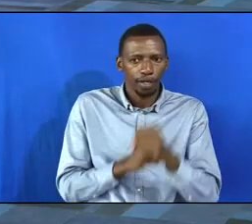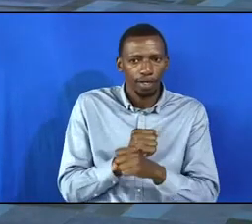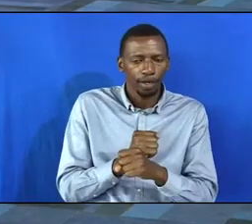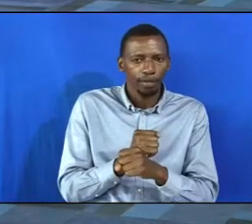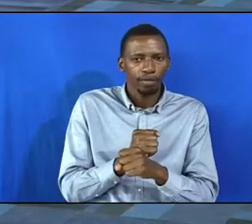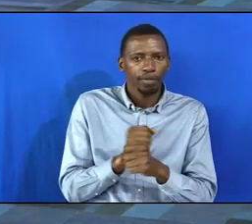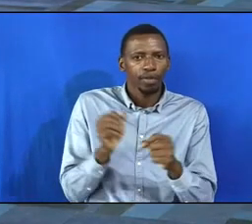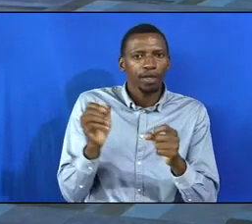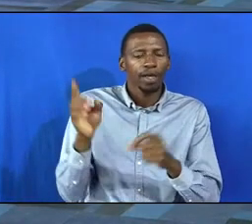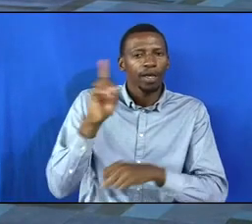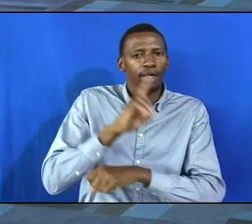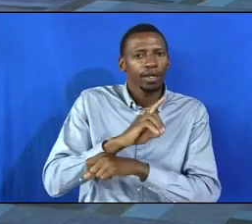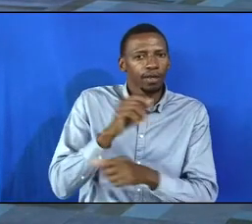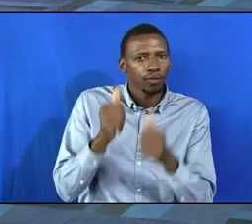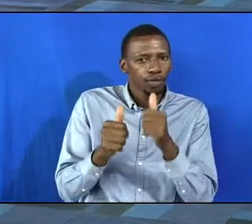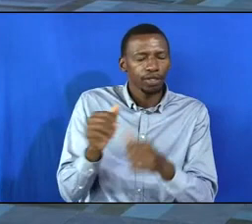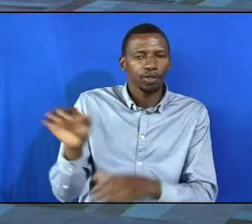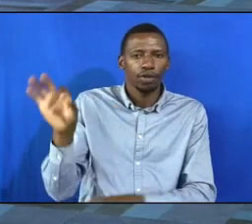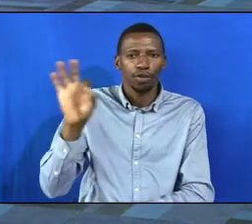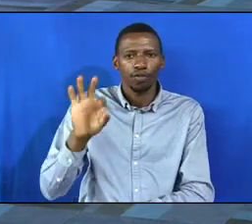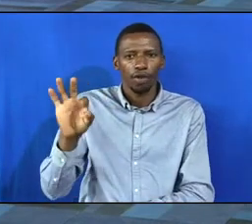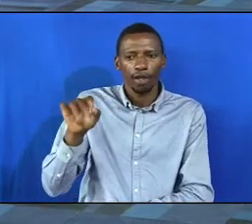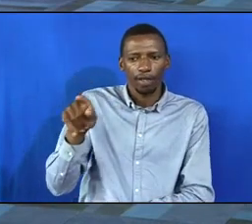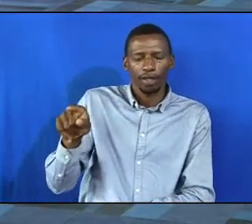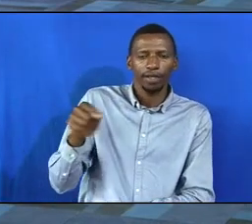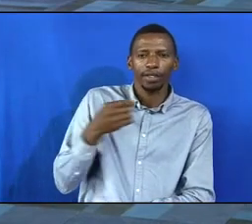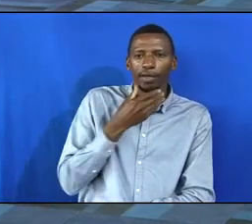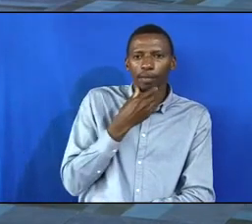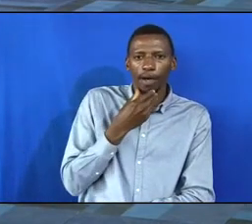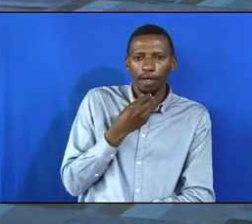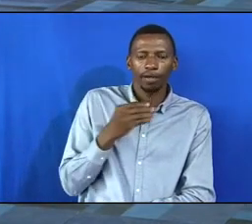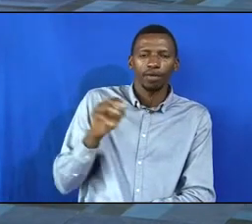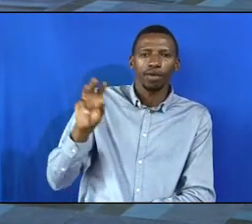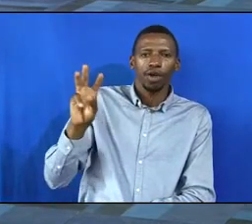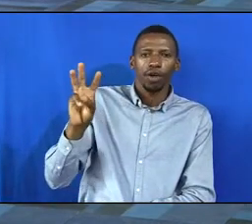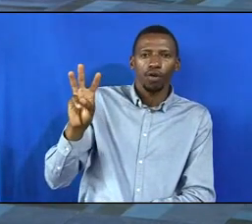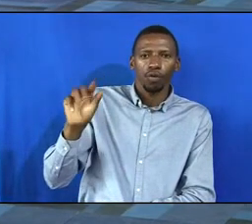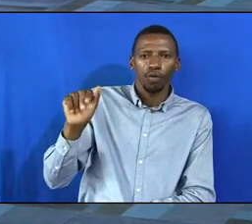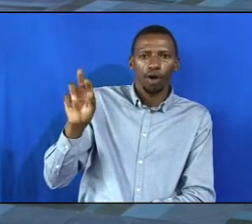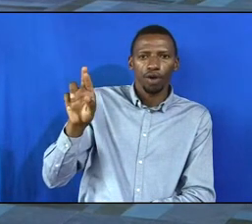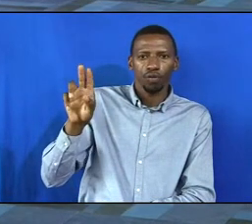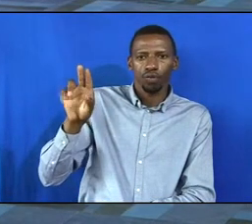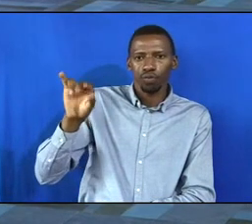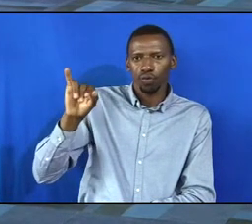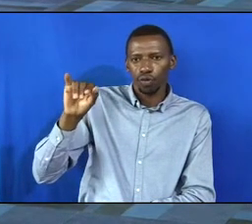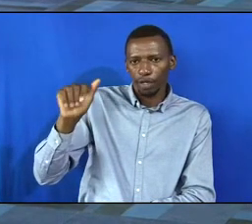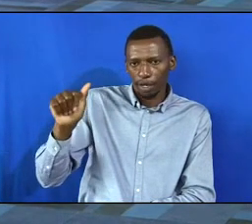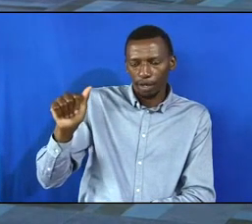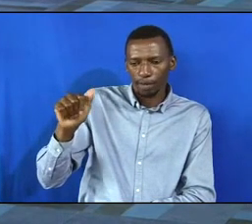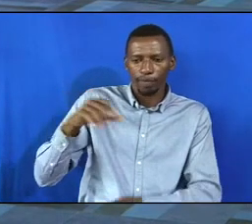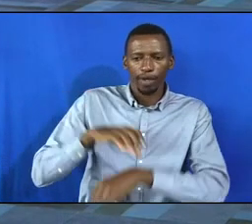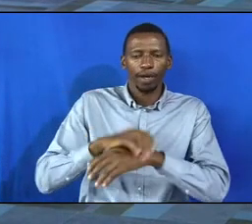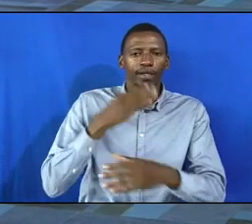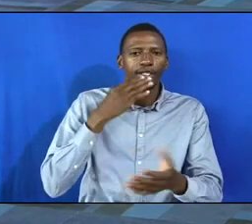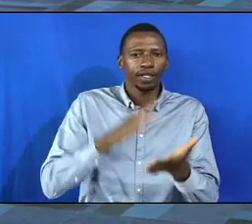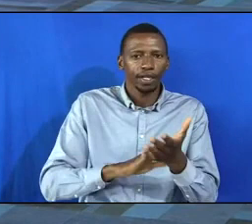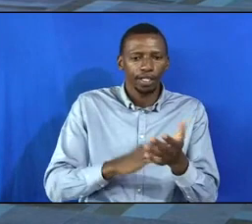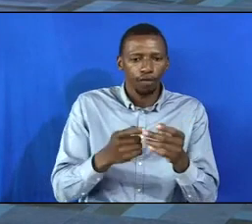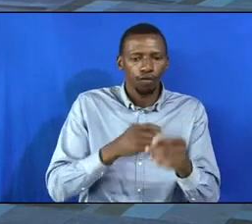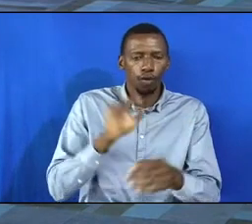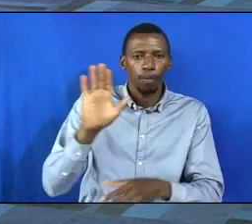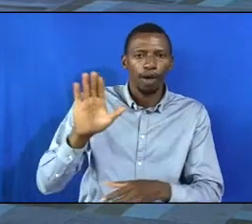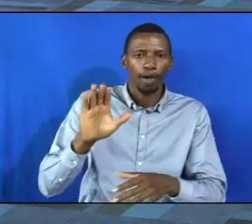on a Friday, and Maroria got a letter from his employer, and it had these three